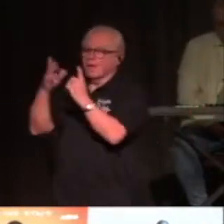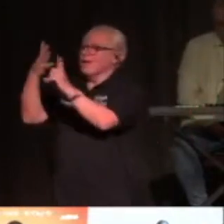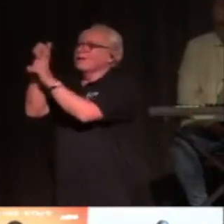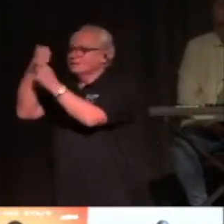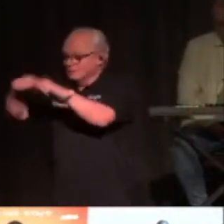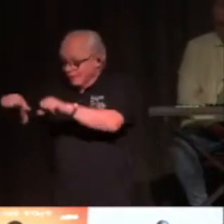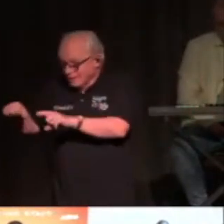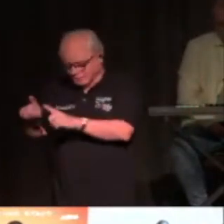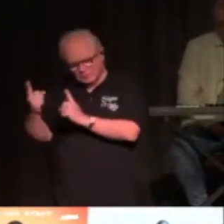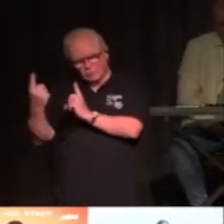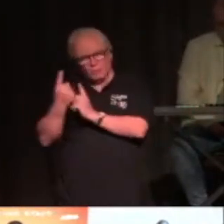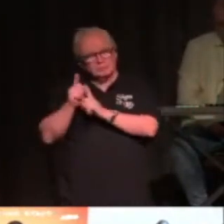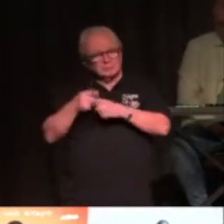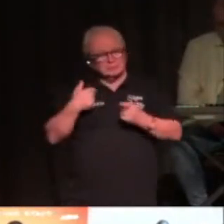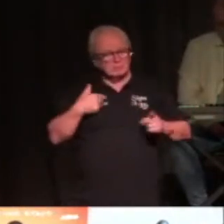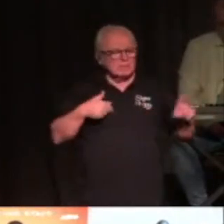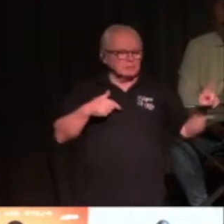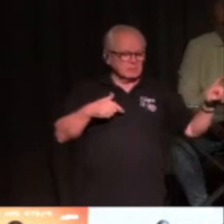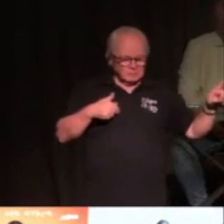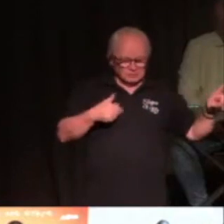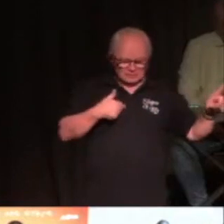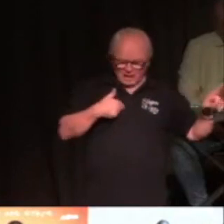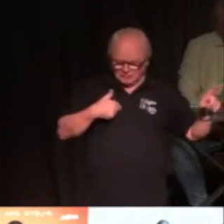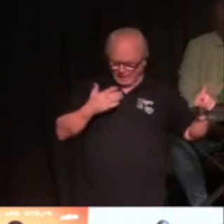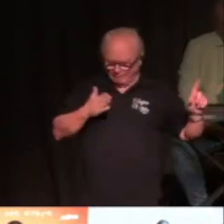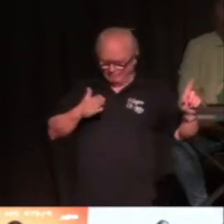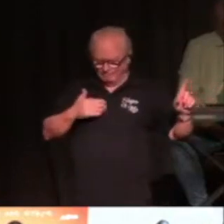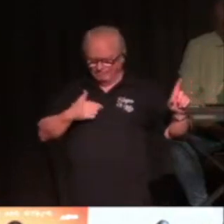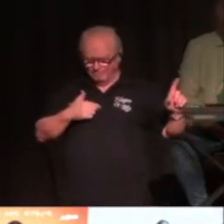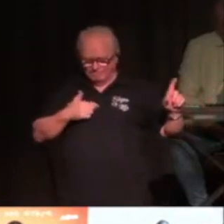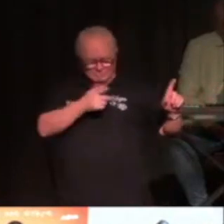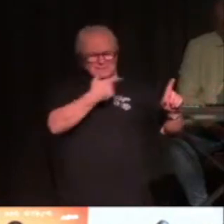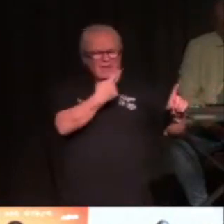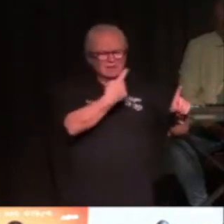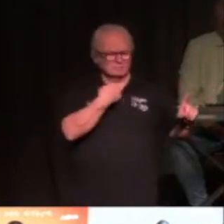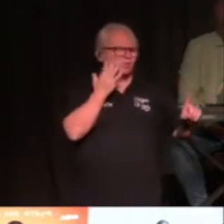They were so close to it. I was so close all my life.